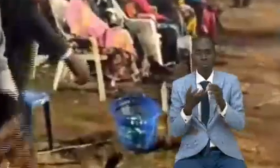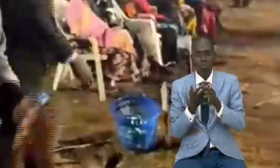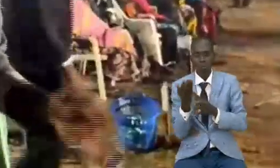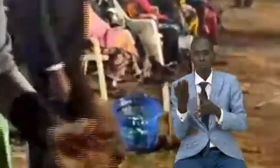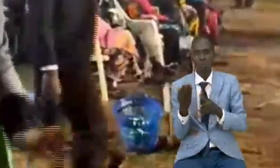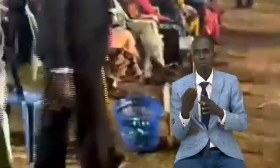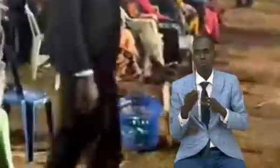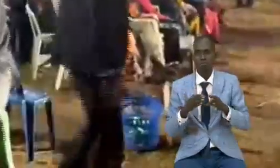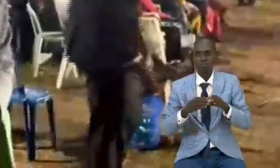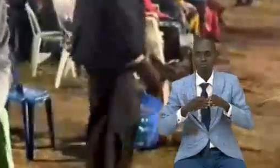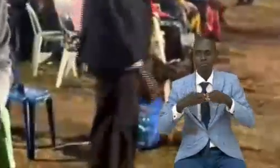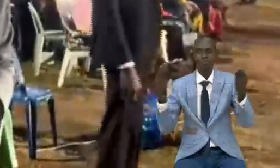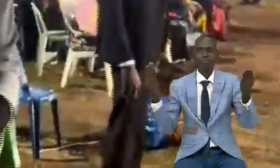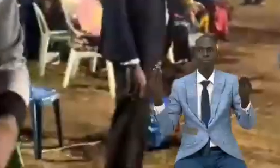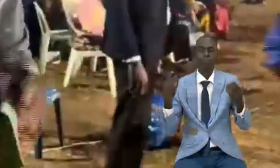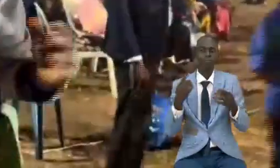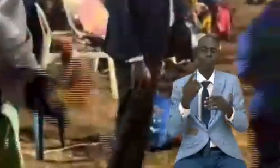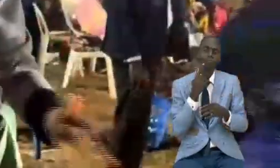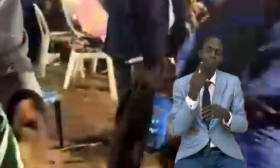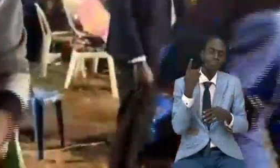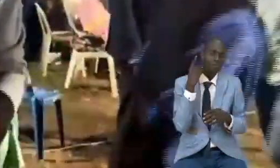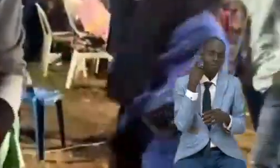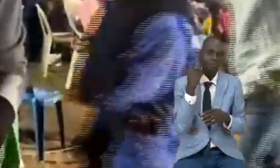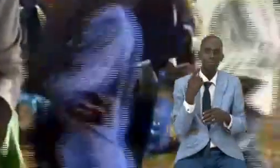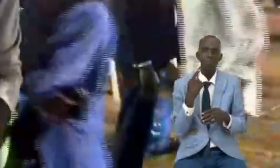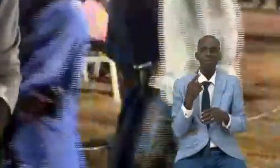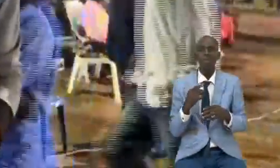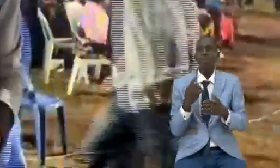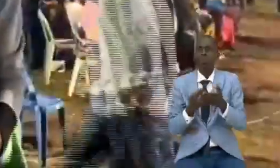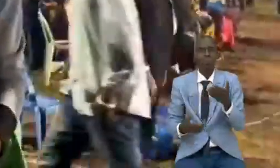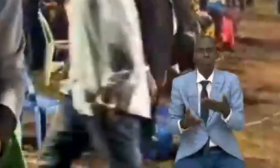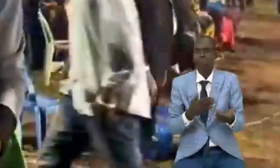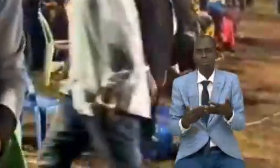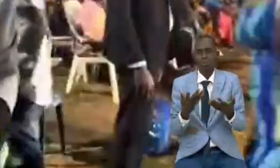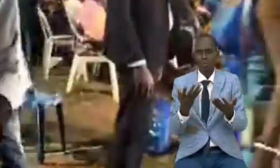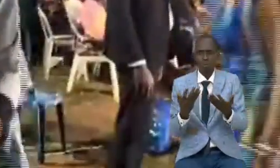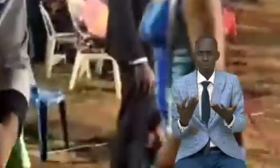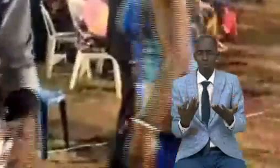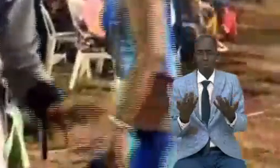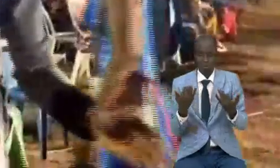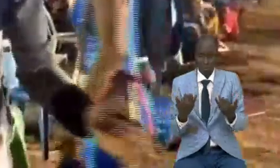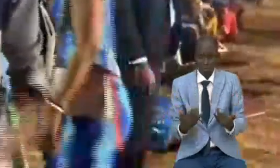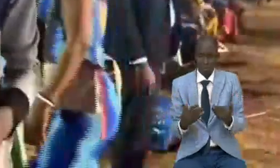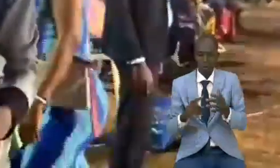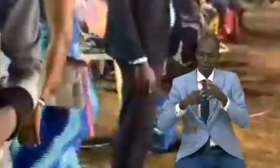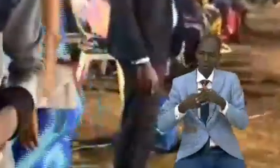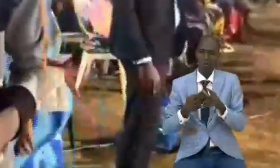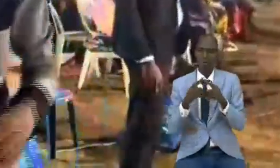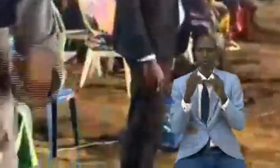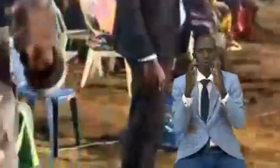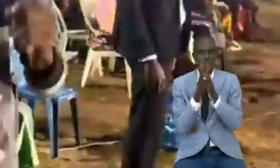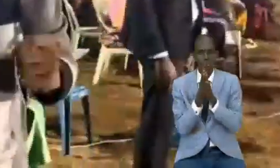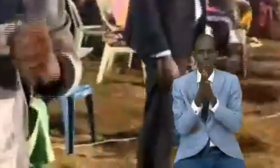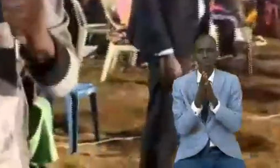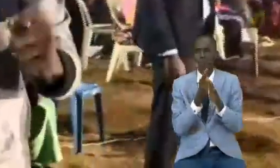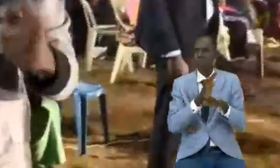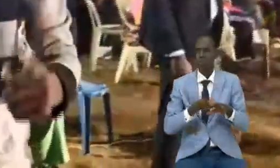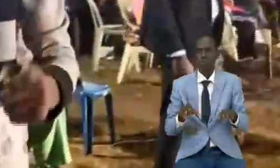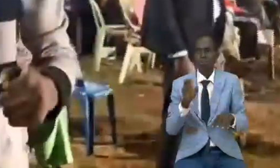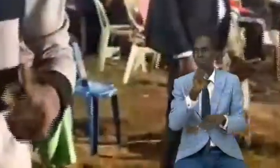in Nigeria. So many things in and I know here in your room, here in your house, wherever you are joining from.